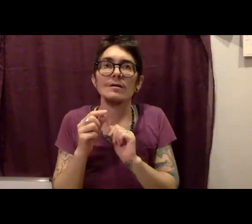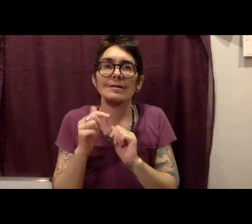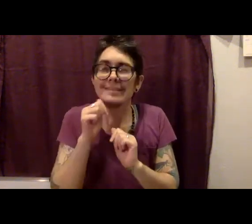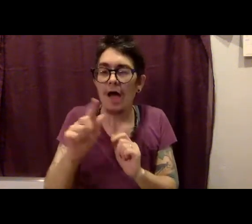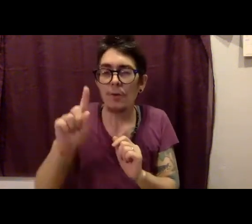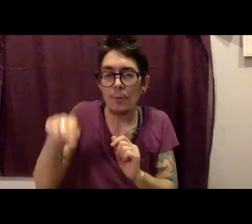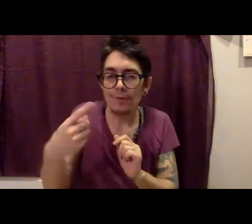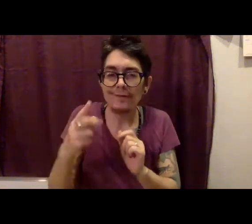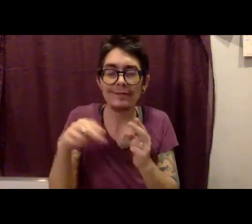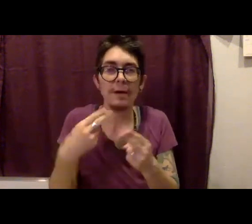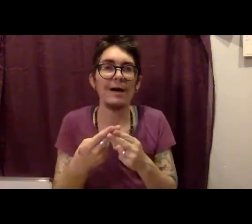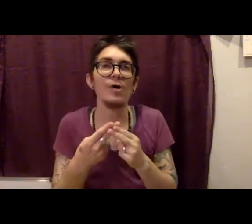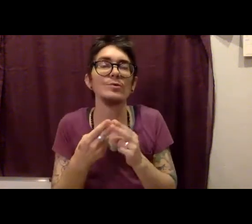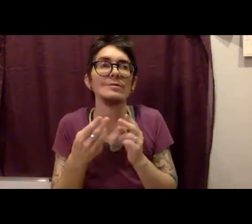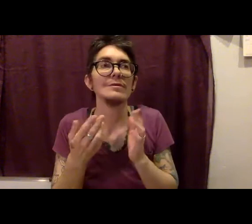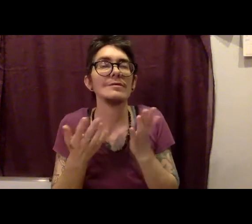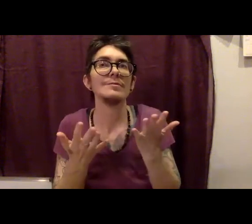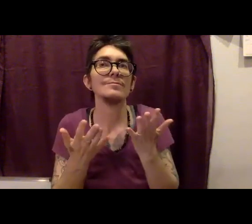word, with awe,